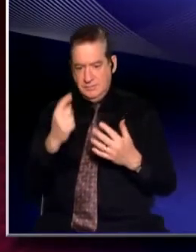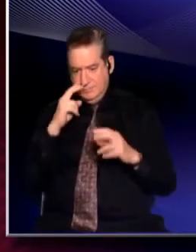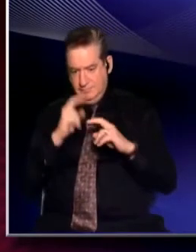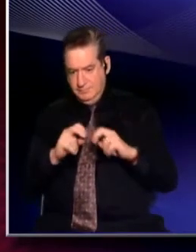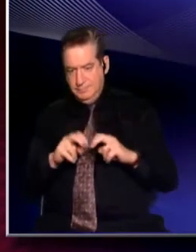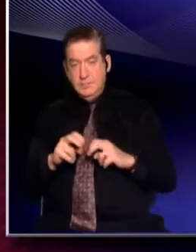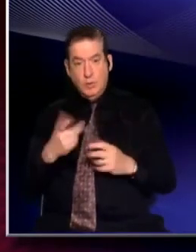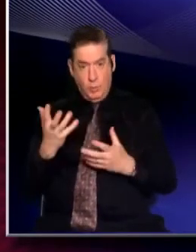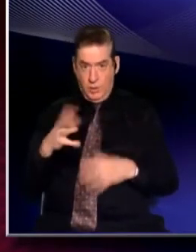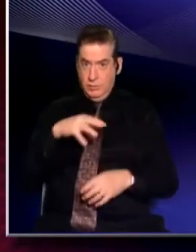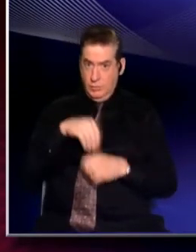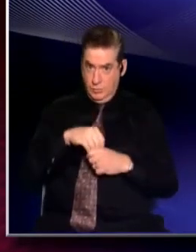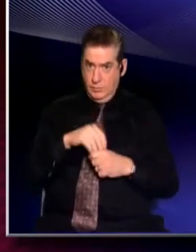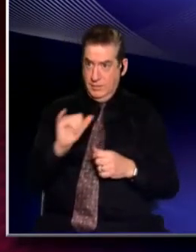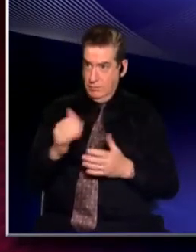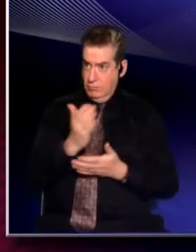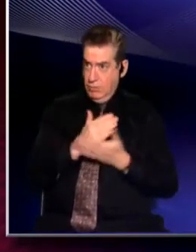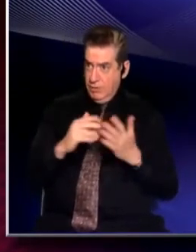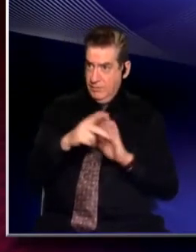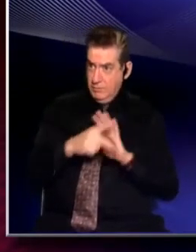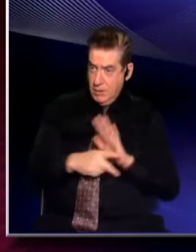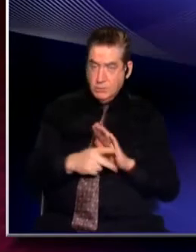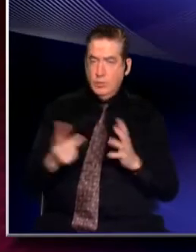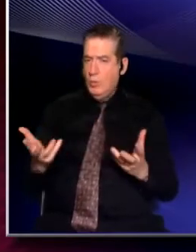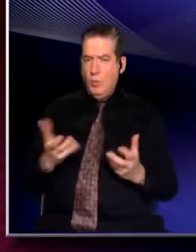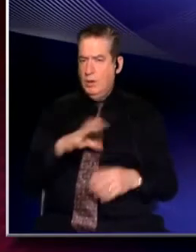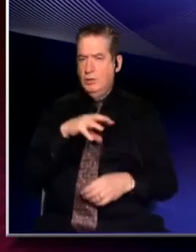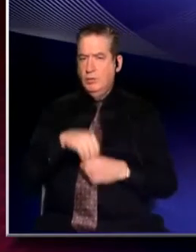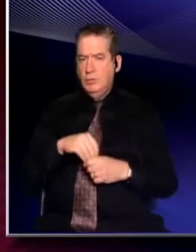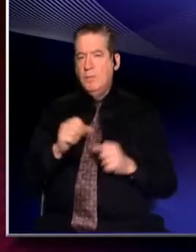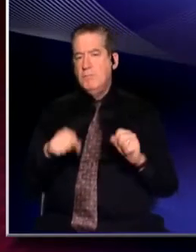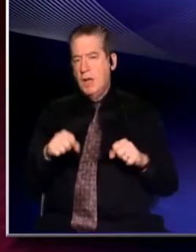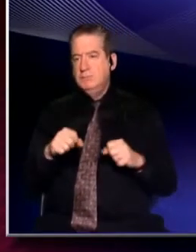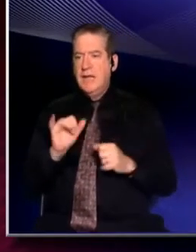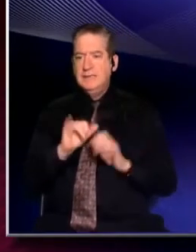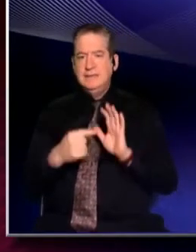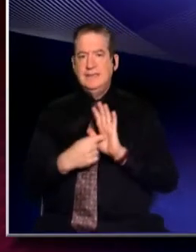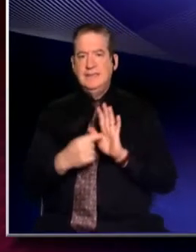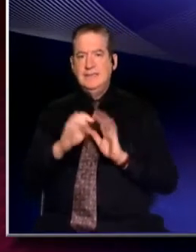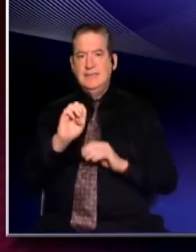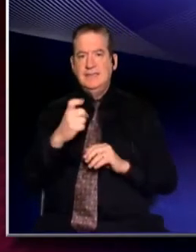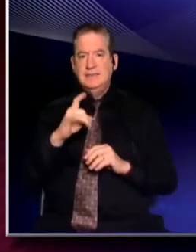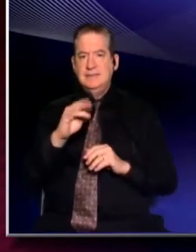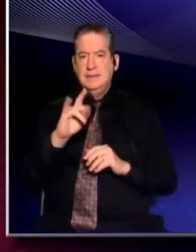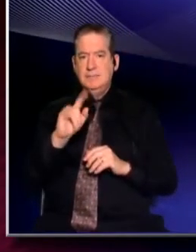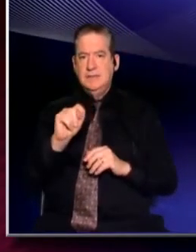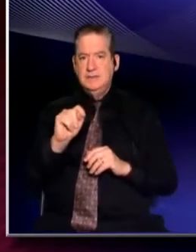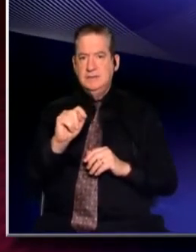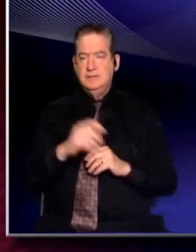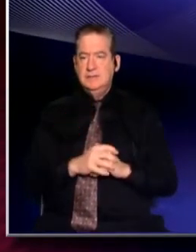Would you want that included as part of the policy, or would you like that included possibly as an exhibit?